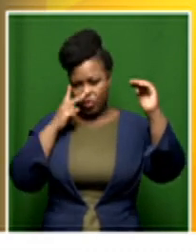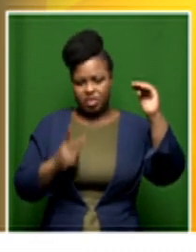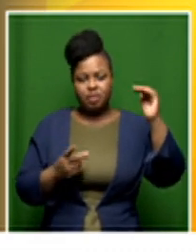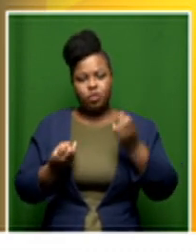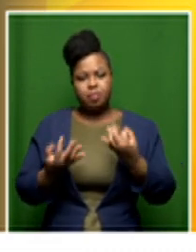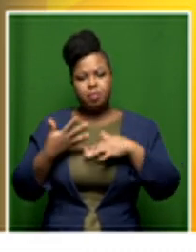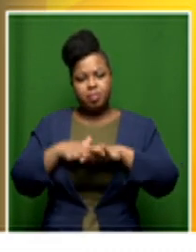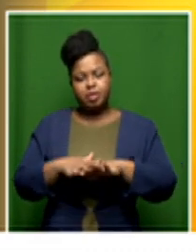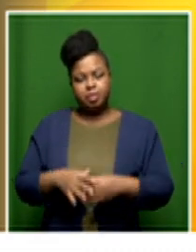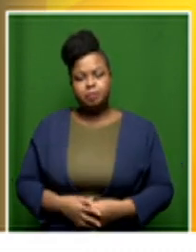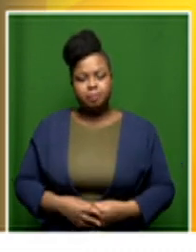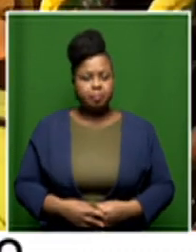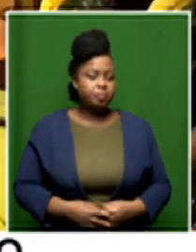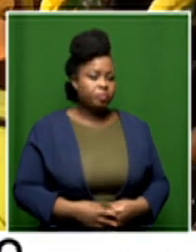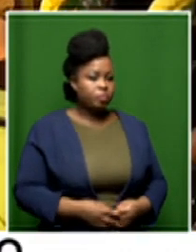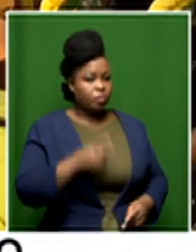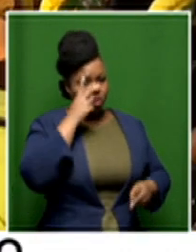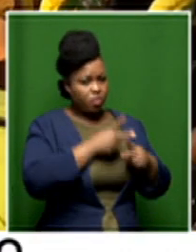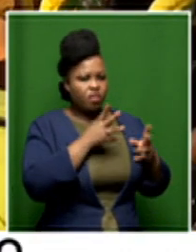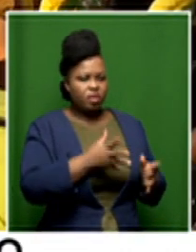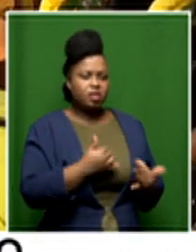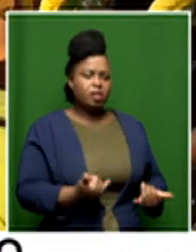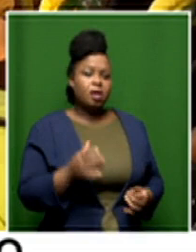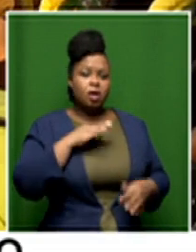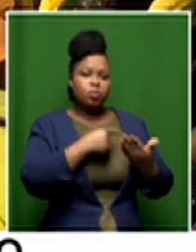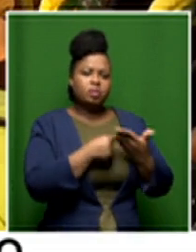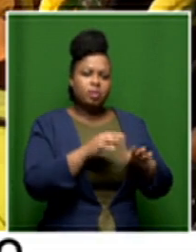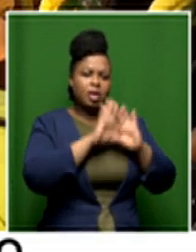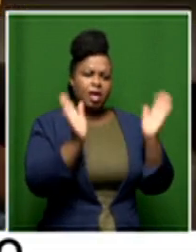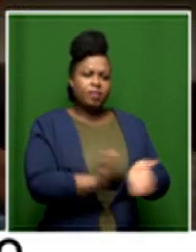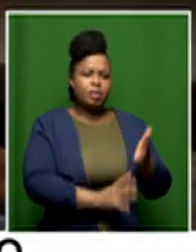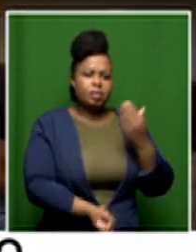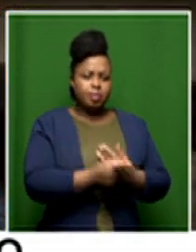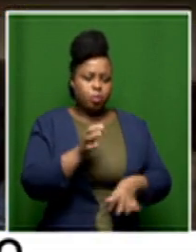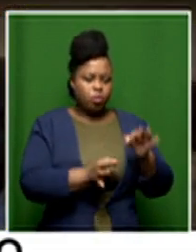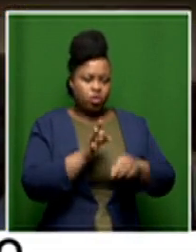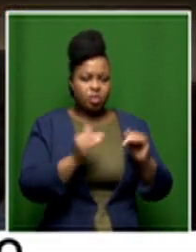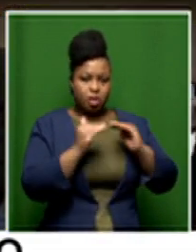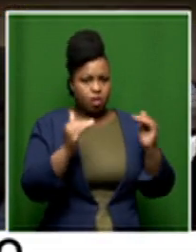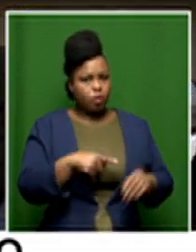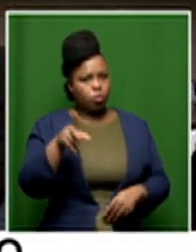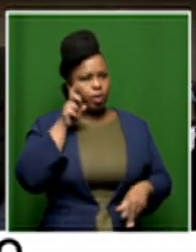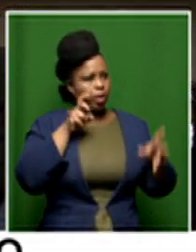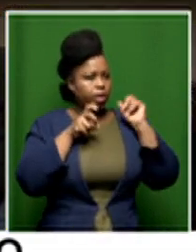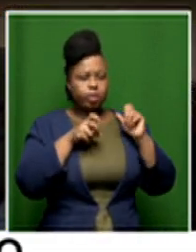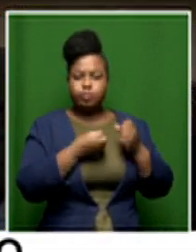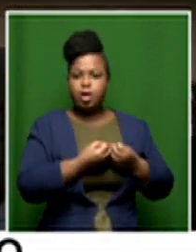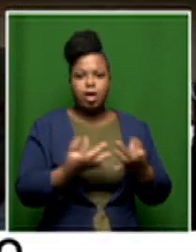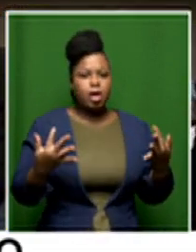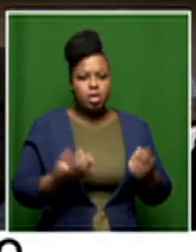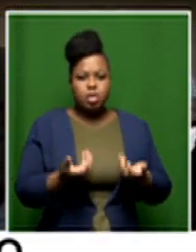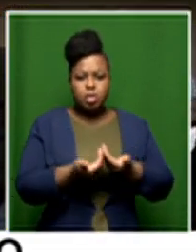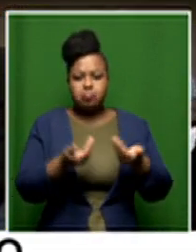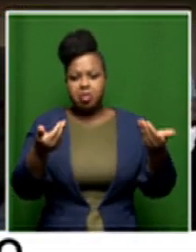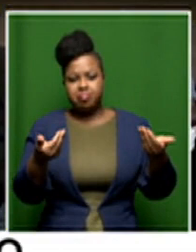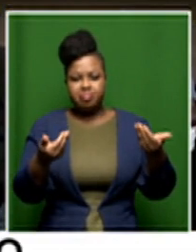and implementation. You know, Prof, we're talking to what's happening on a political level, and we hear about all of the different